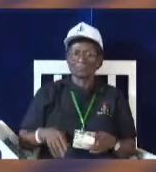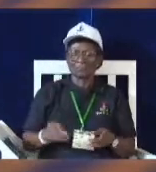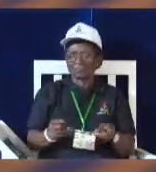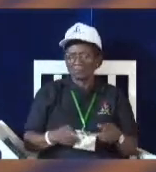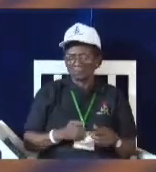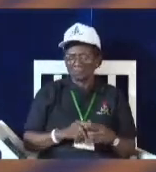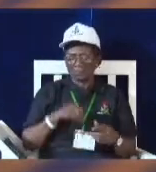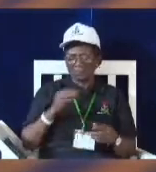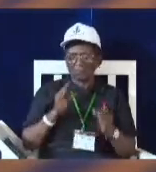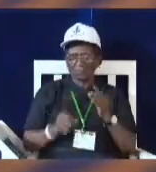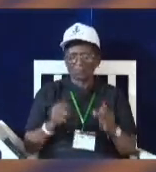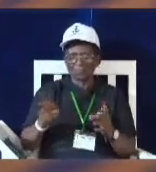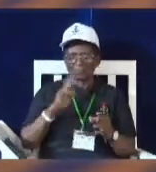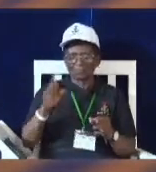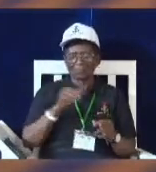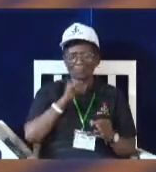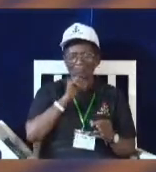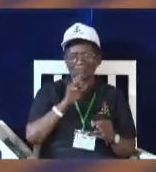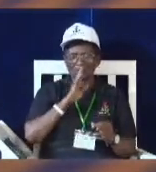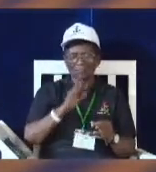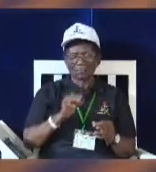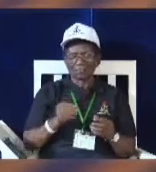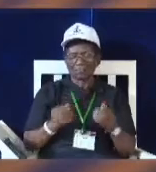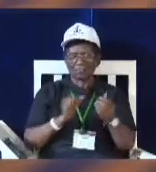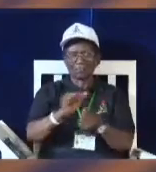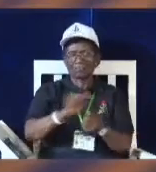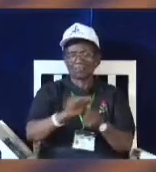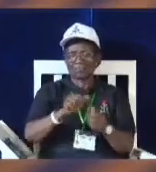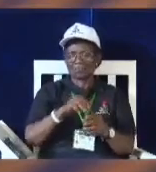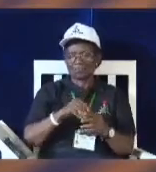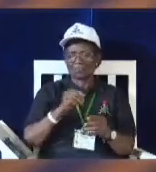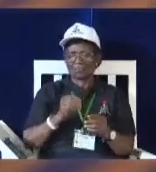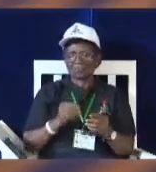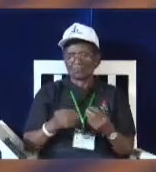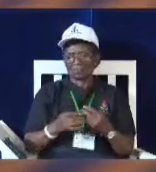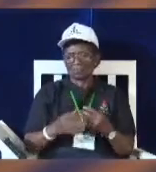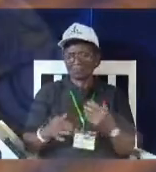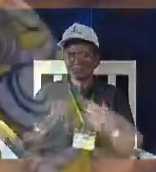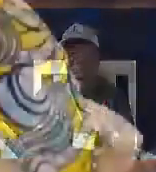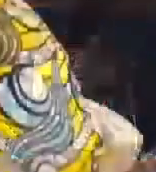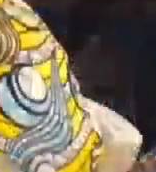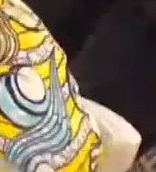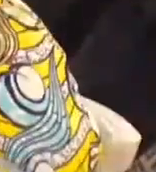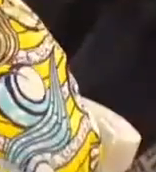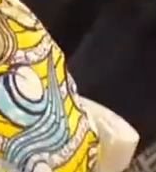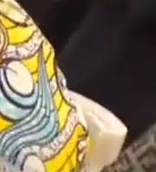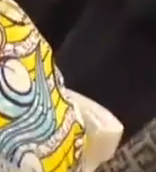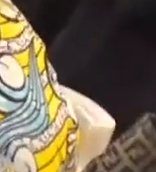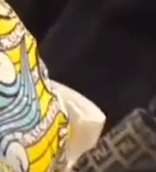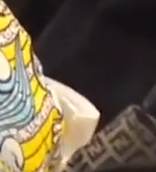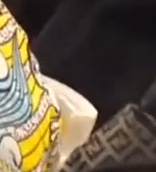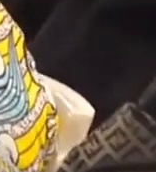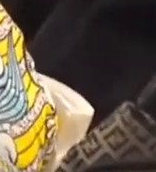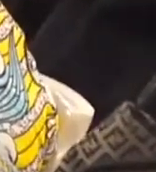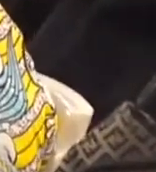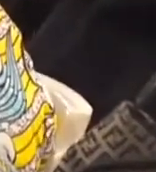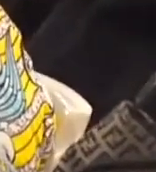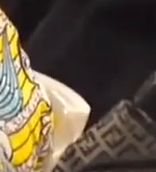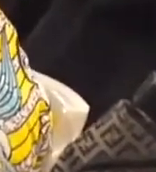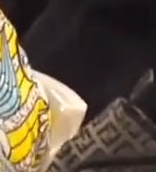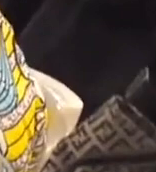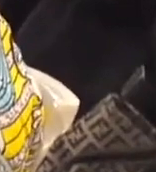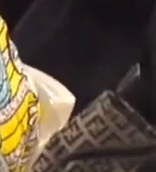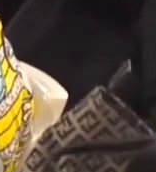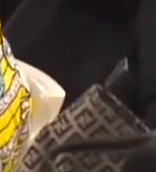So if you have not been washed in the blood of the Lamb, if you have not been saved, if your salvation is